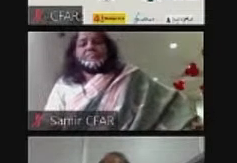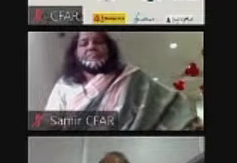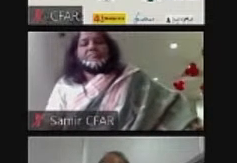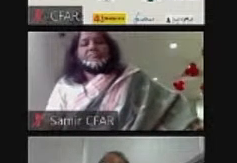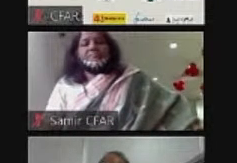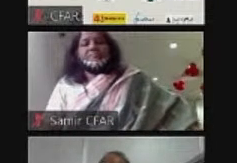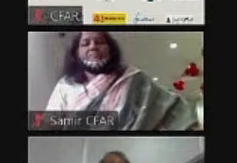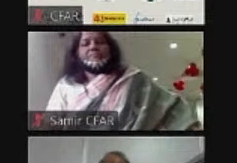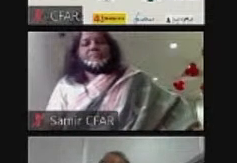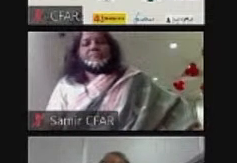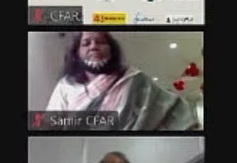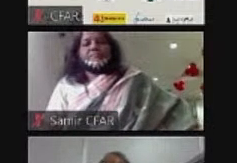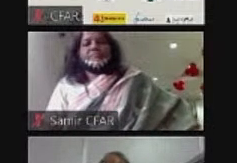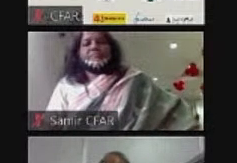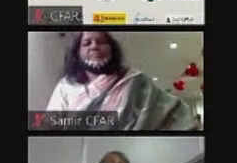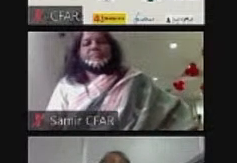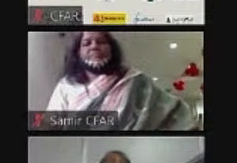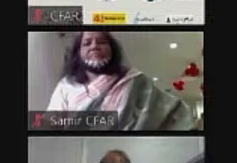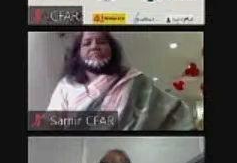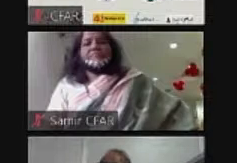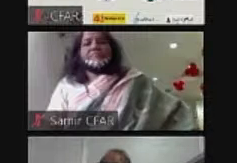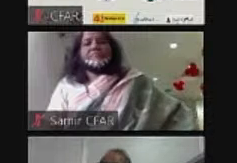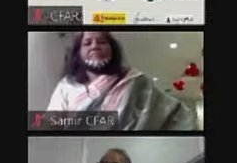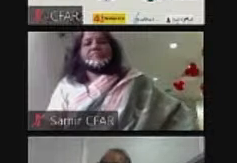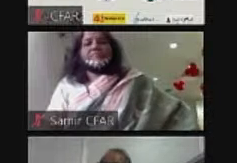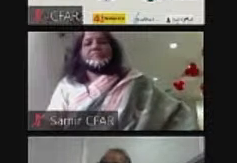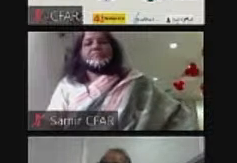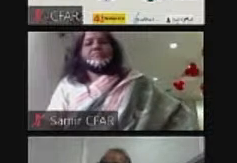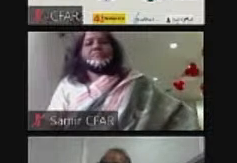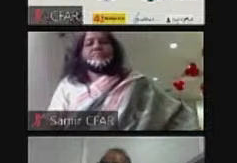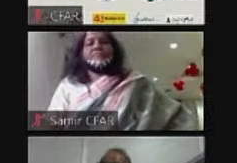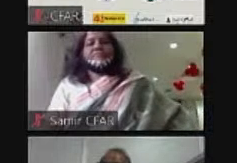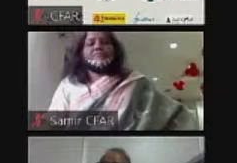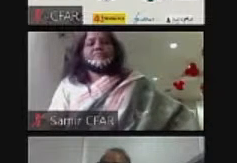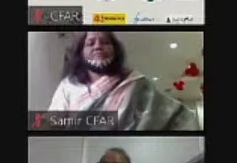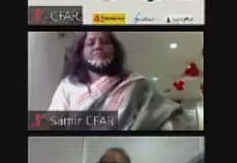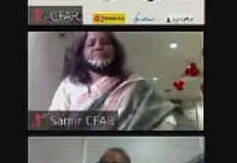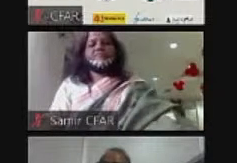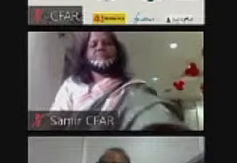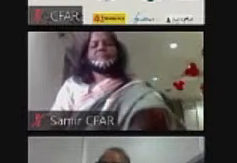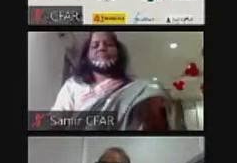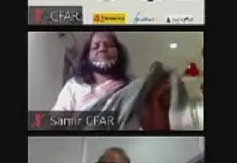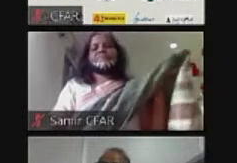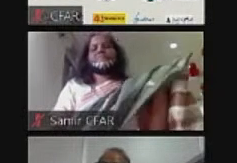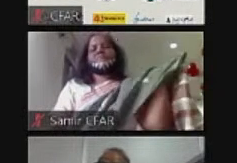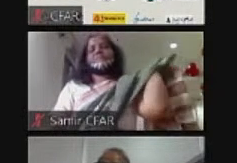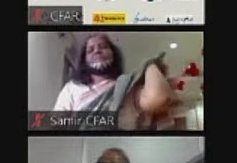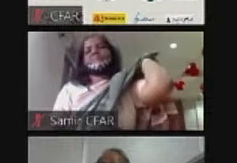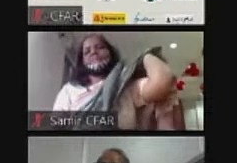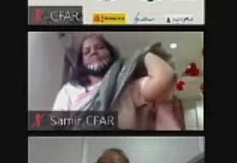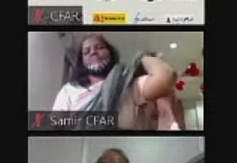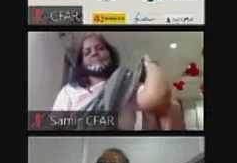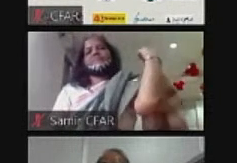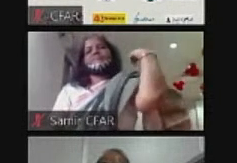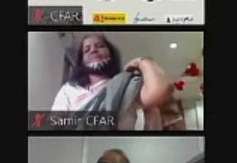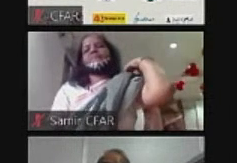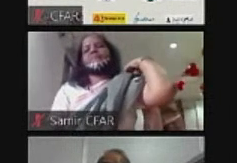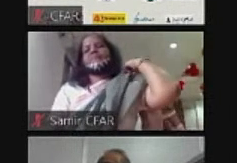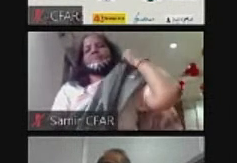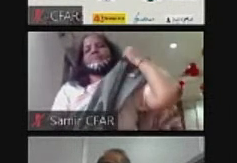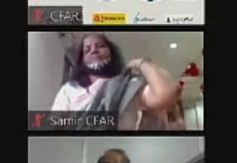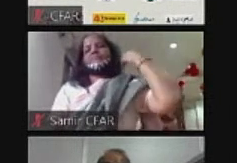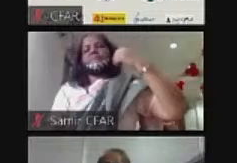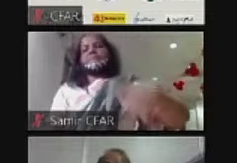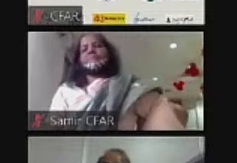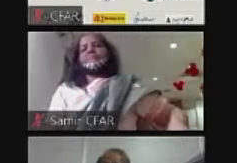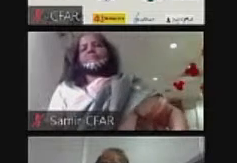on, and I'm a member of the community in Gujarat. There's a lot of work that has been done, and there are a lot of shelters which have been made.